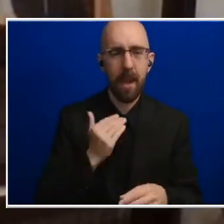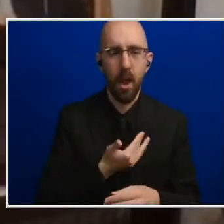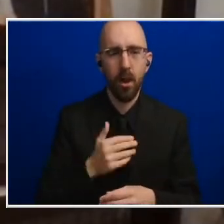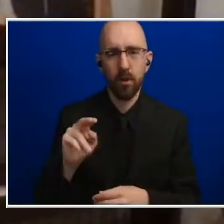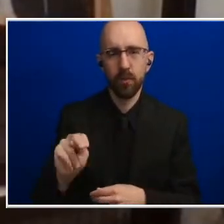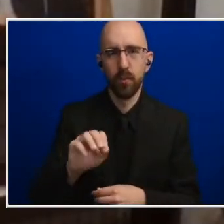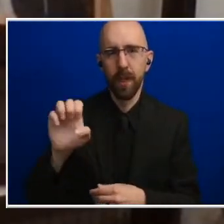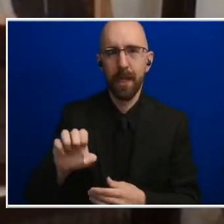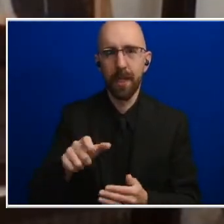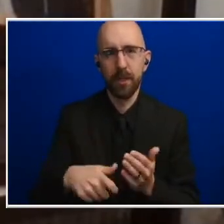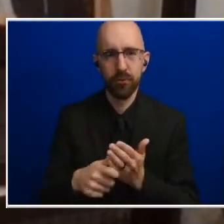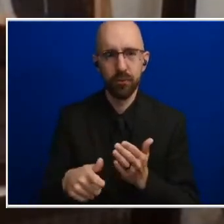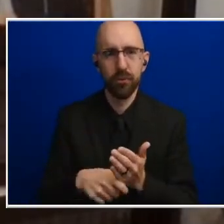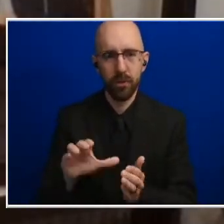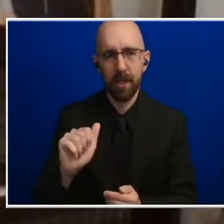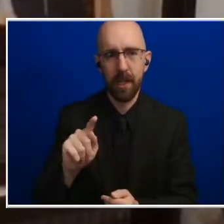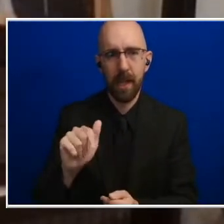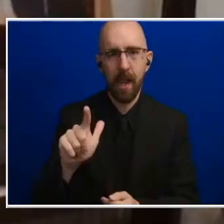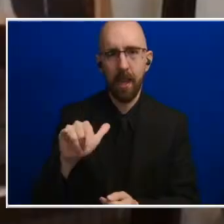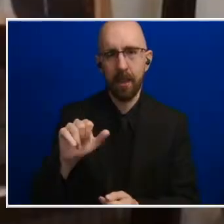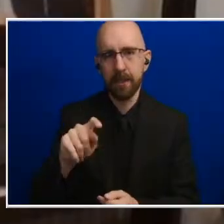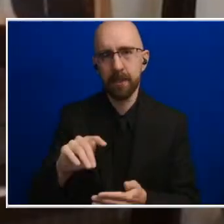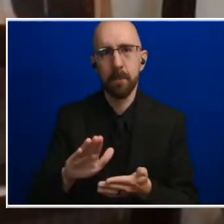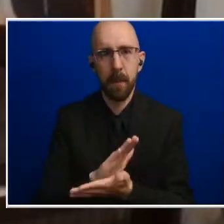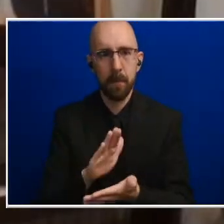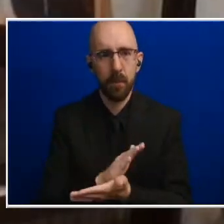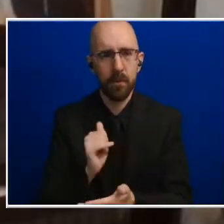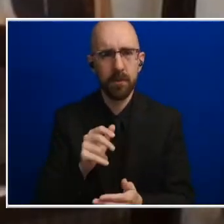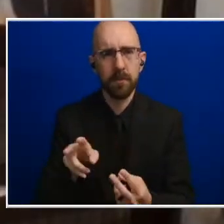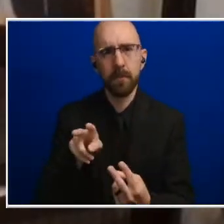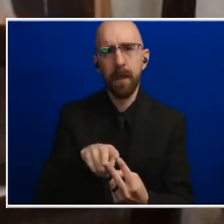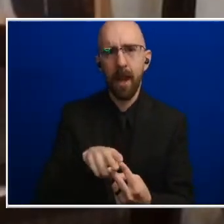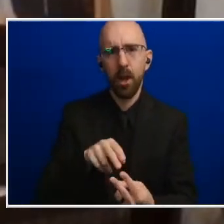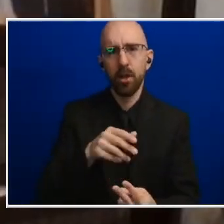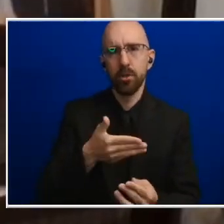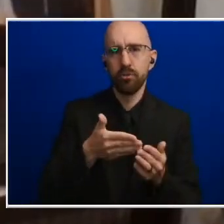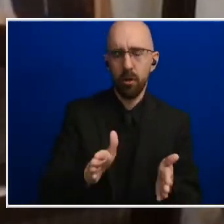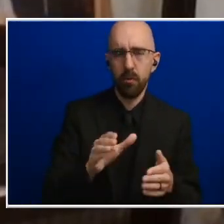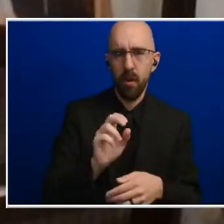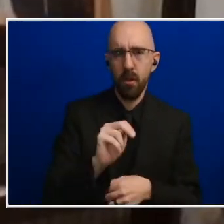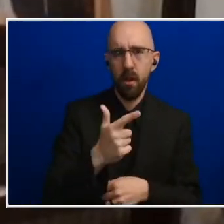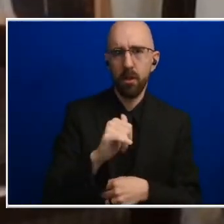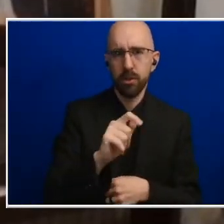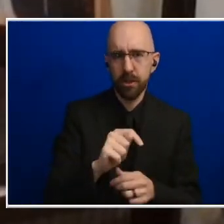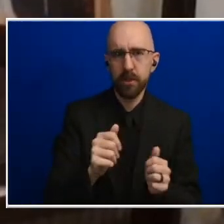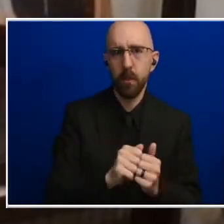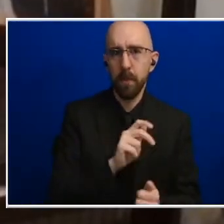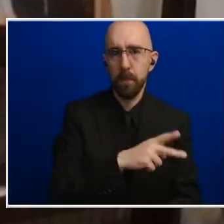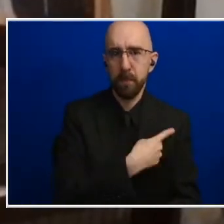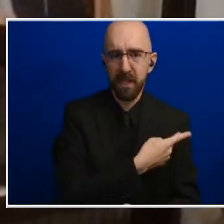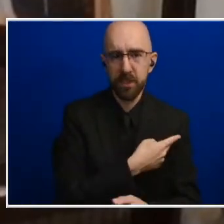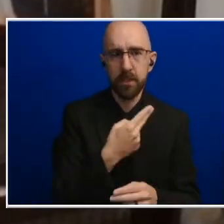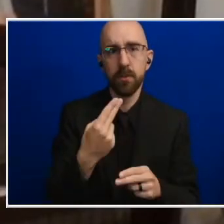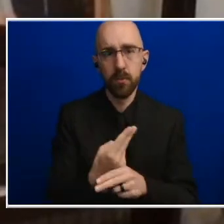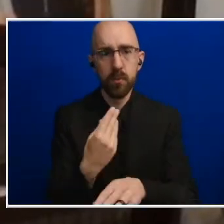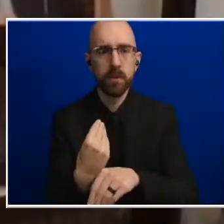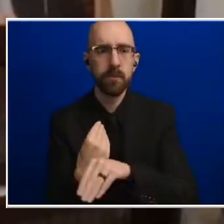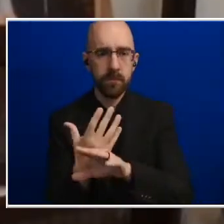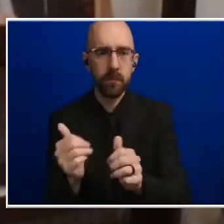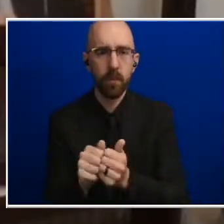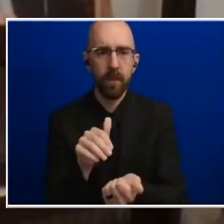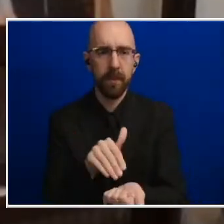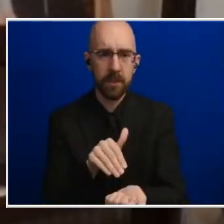Medicine Catalyst paper, talking about how we pair a general oncologist with their patient and then leverage telehealth with physicians